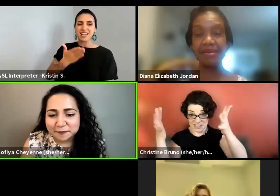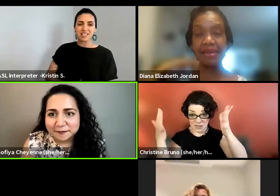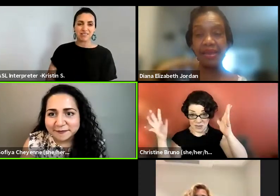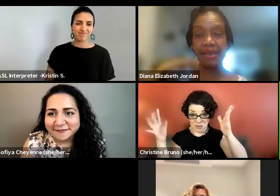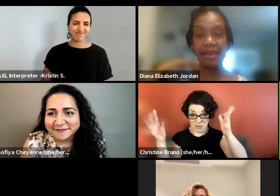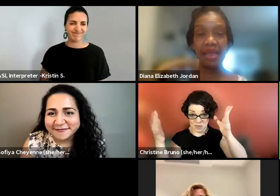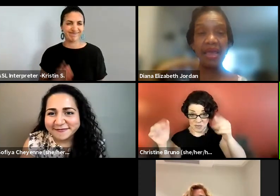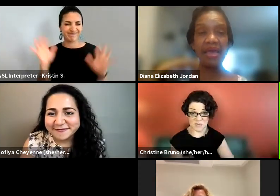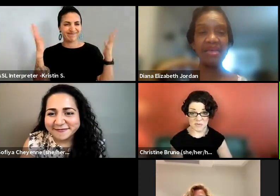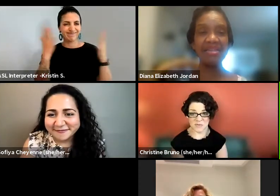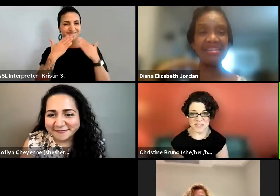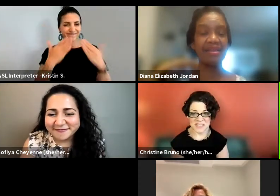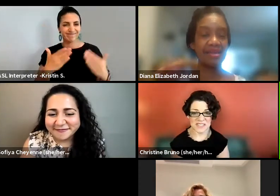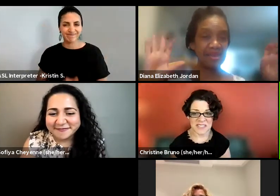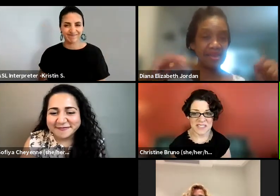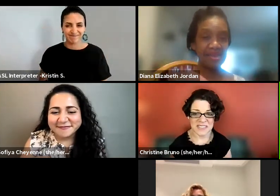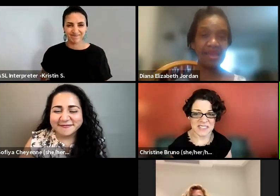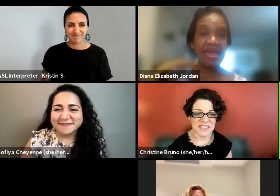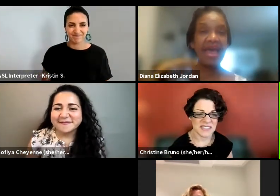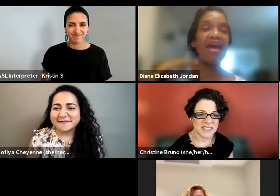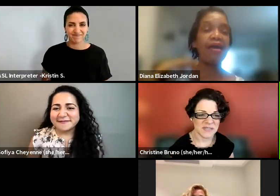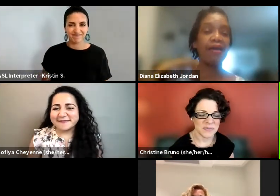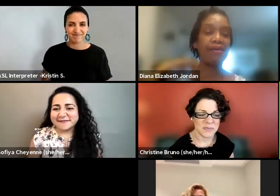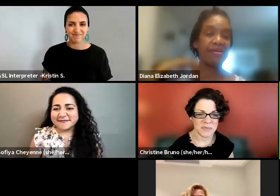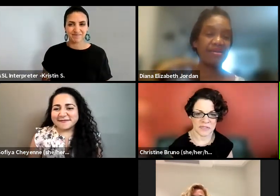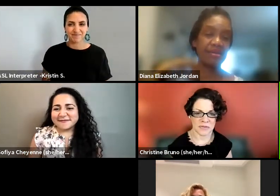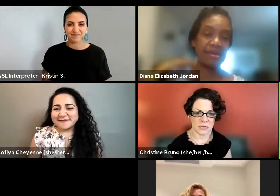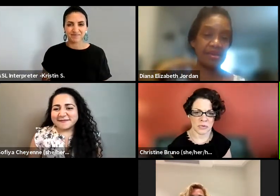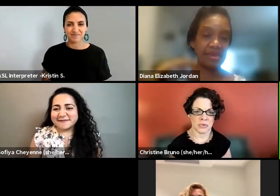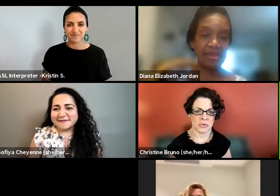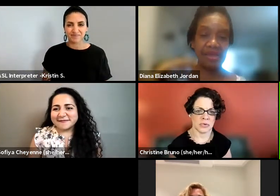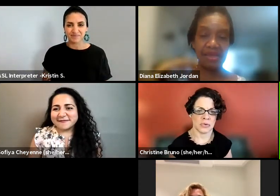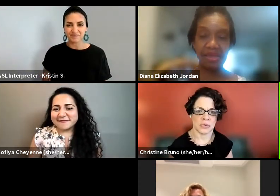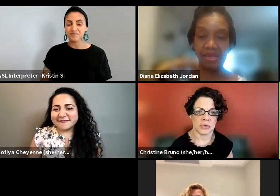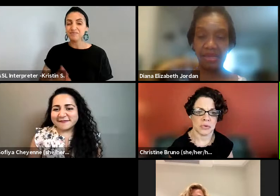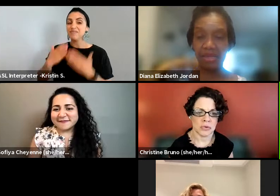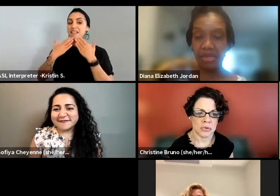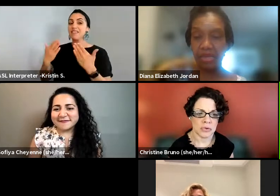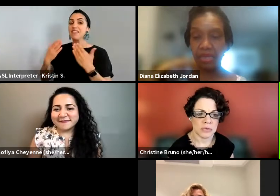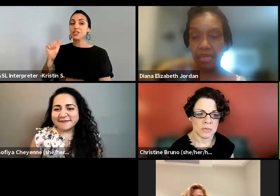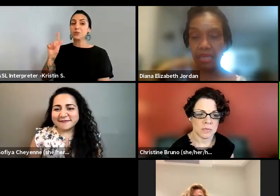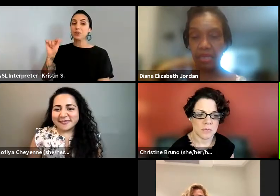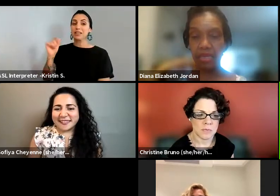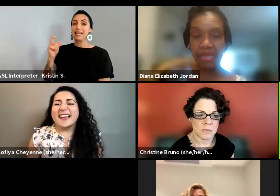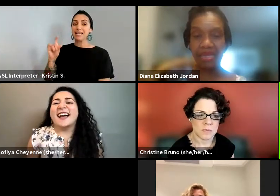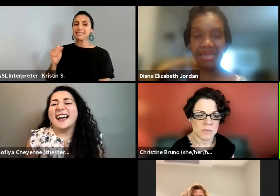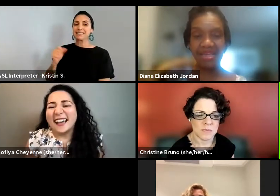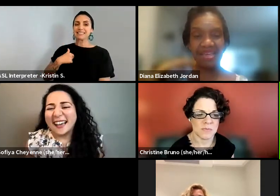thank you. To the interpreters, absolutely. And thank you, Alexis. All right, I'll stop talking.